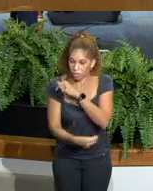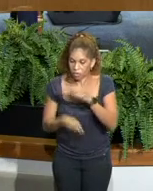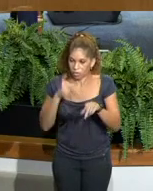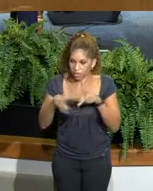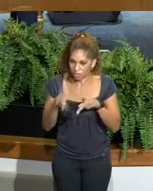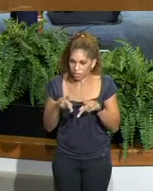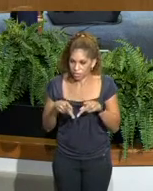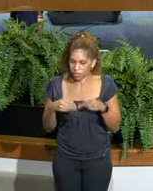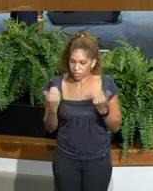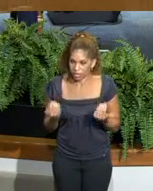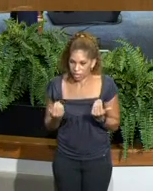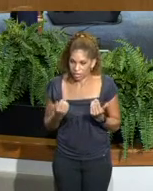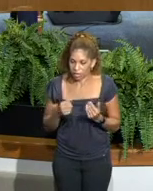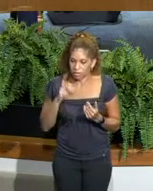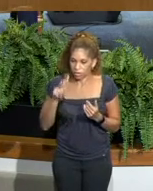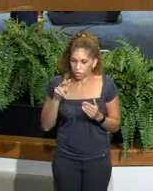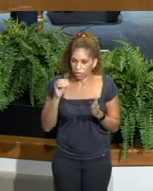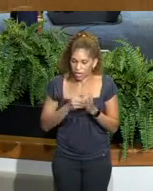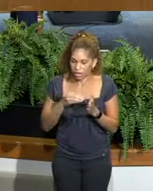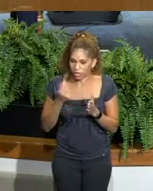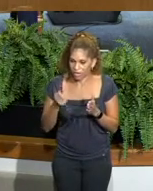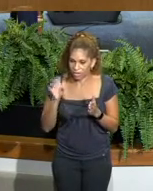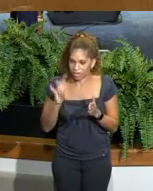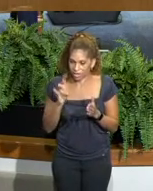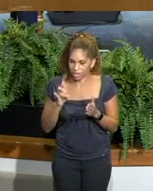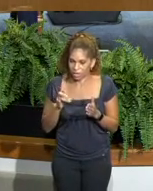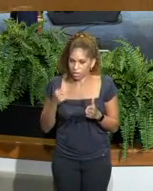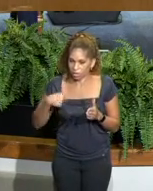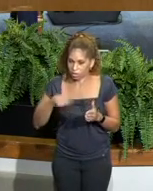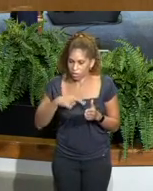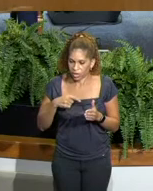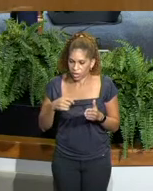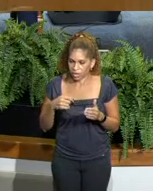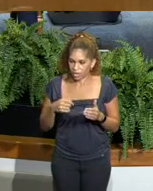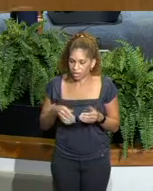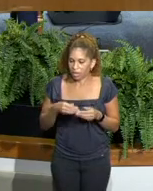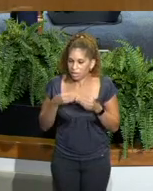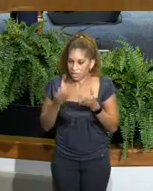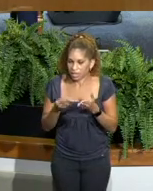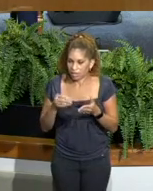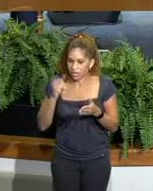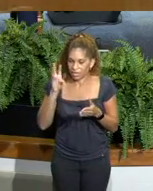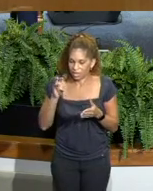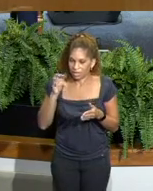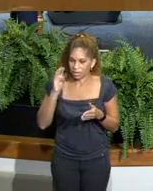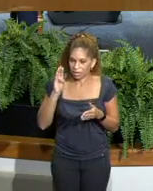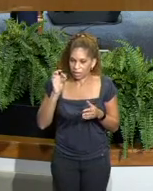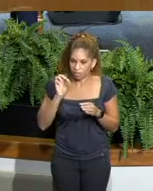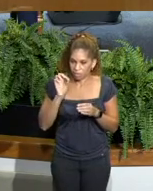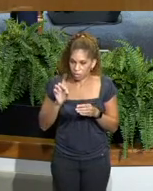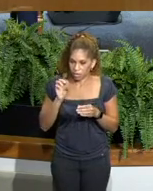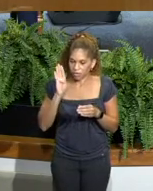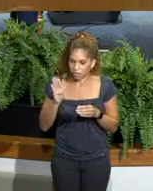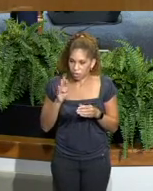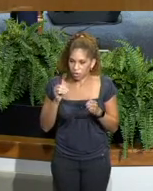By 2017, we spent $6.4 trillion in endless